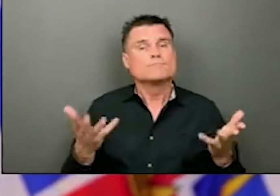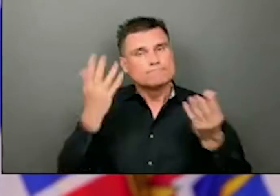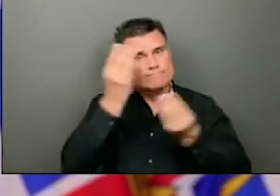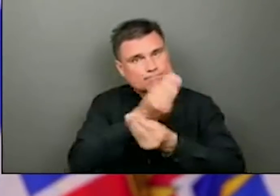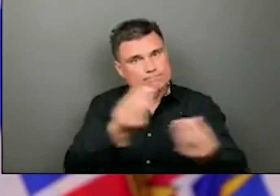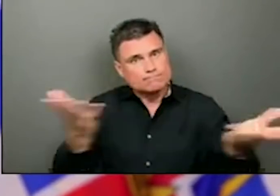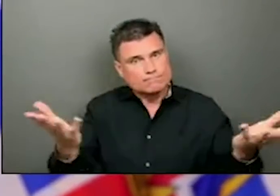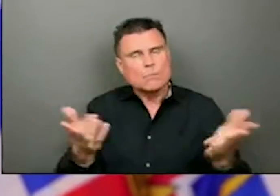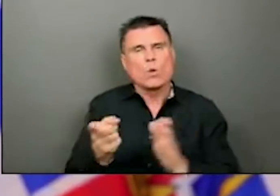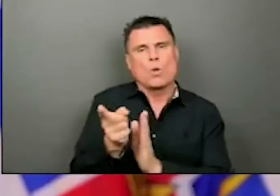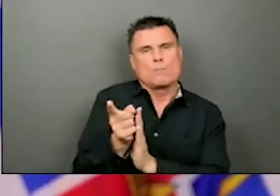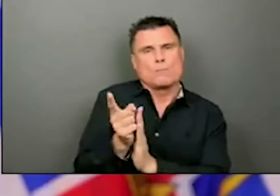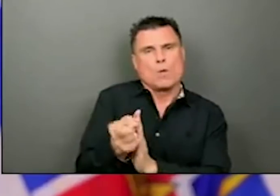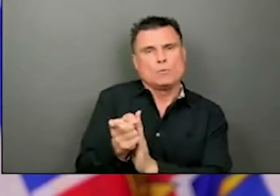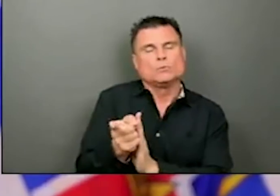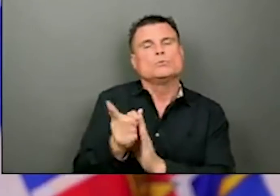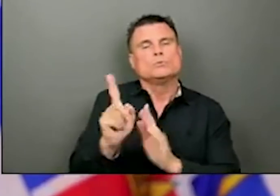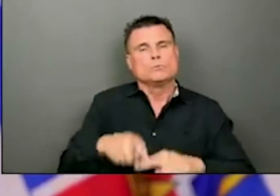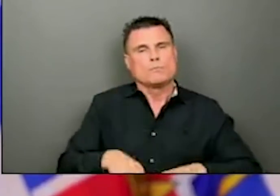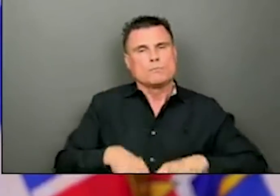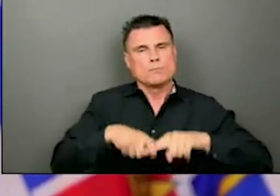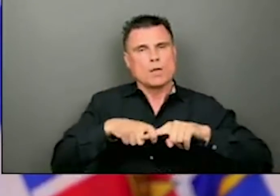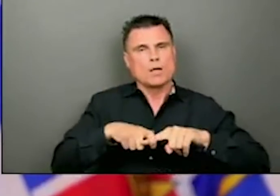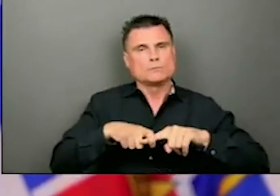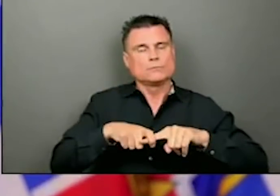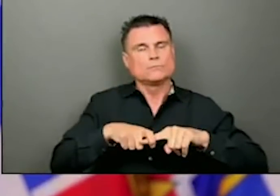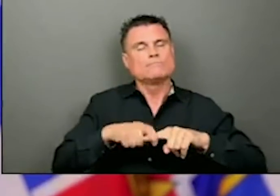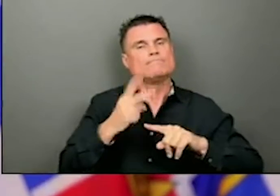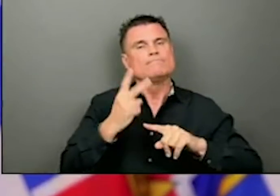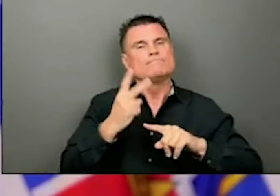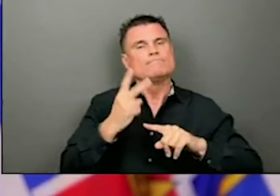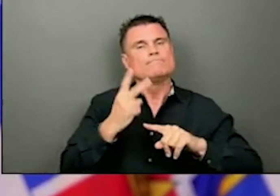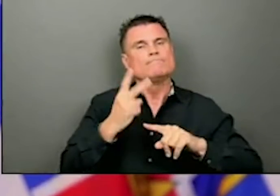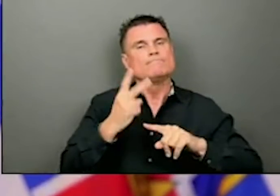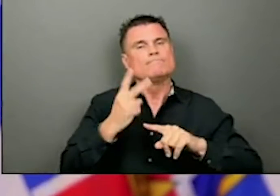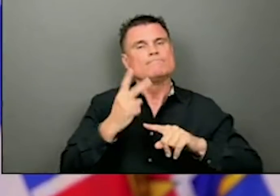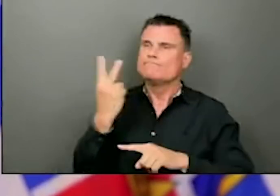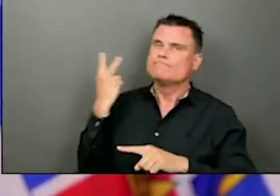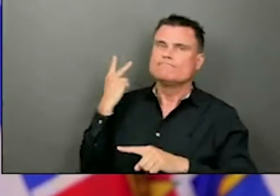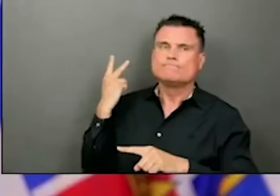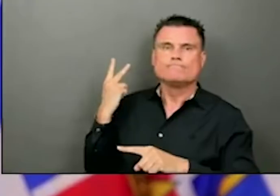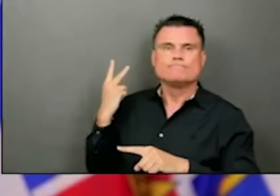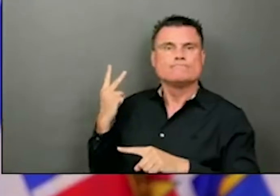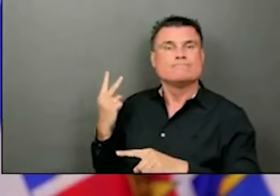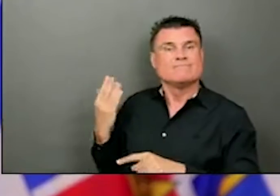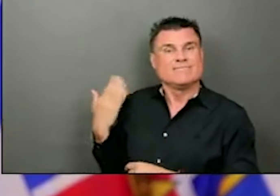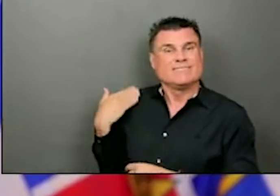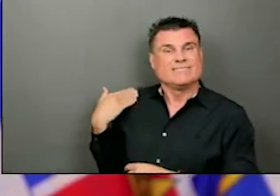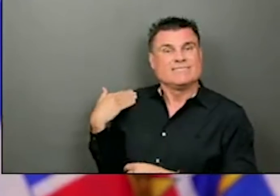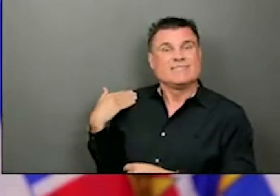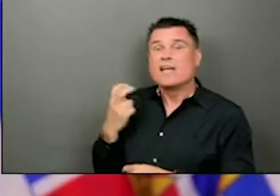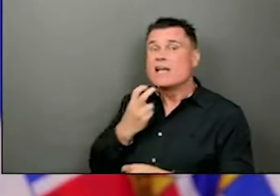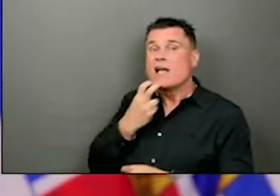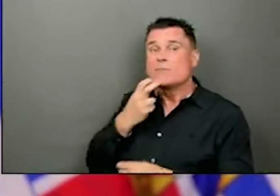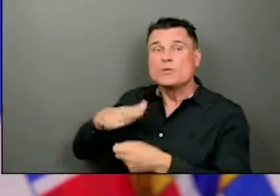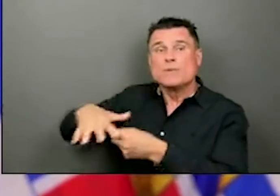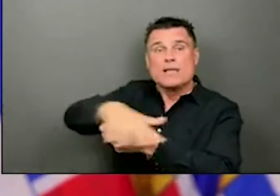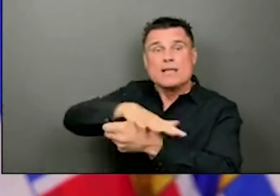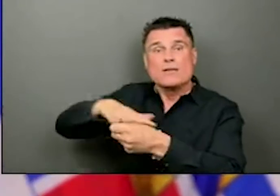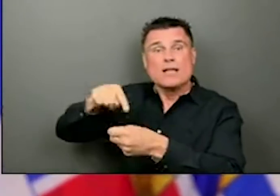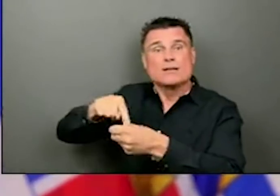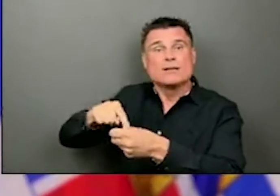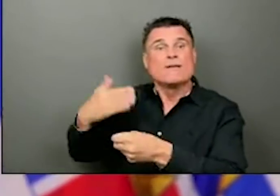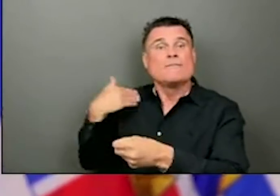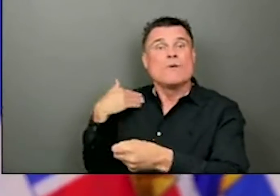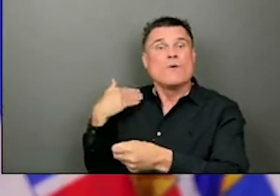acknowledge and to remember and mourn the children whose remains were found at the former Kamloops Indian Residential School.